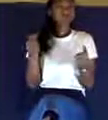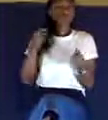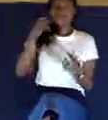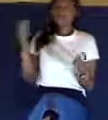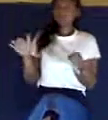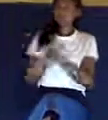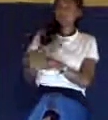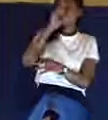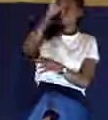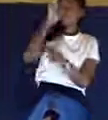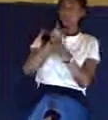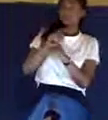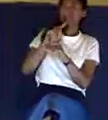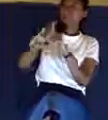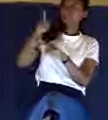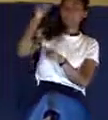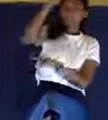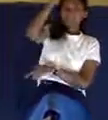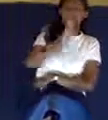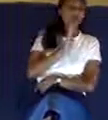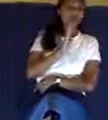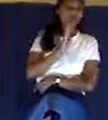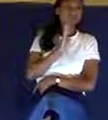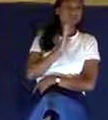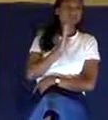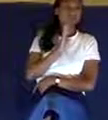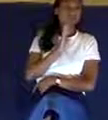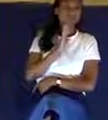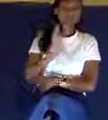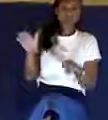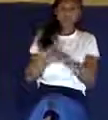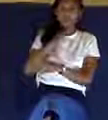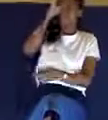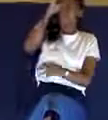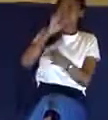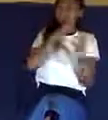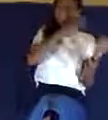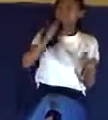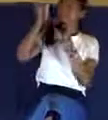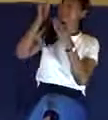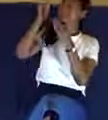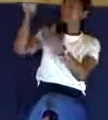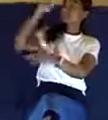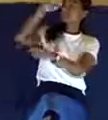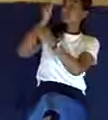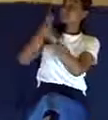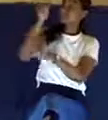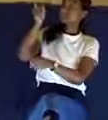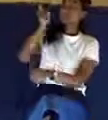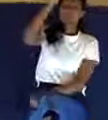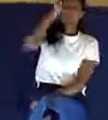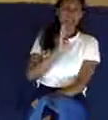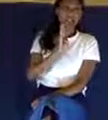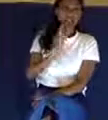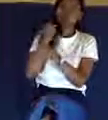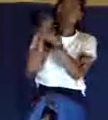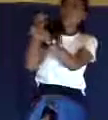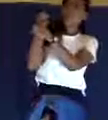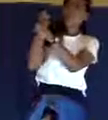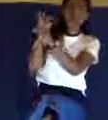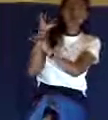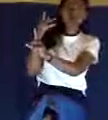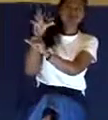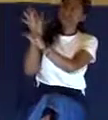faith in God. Her full faith. She turned to God. She clave unto the